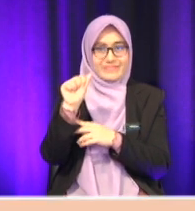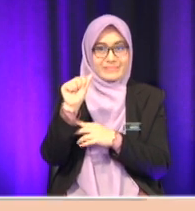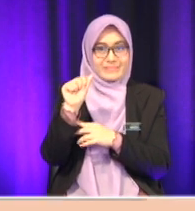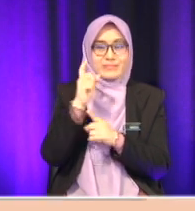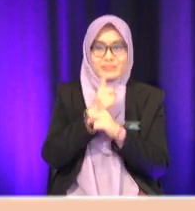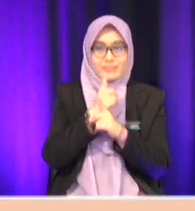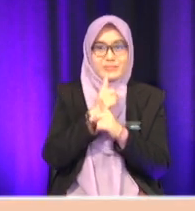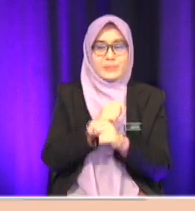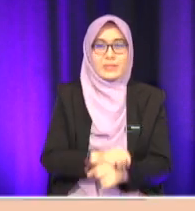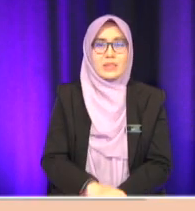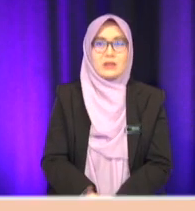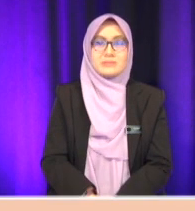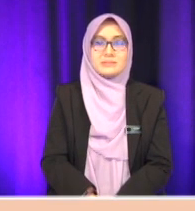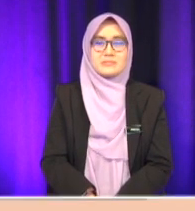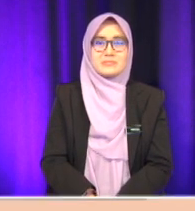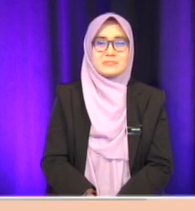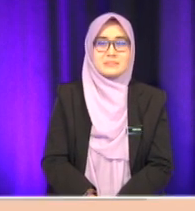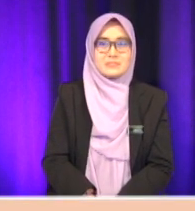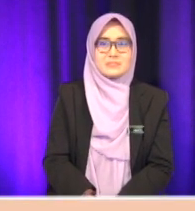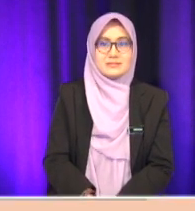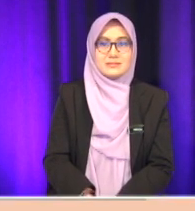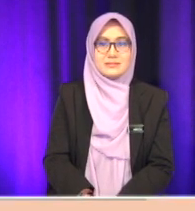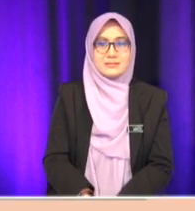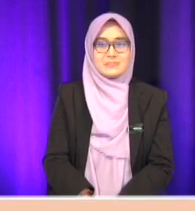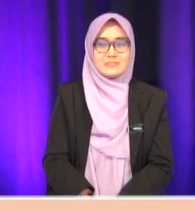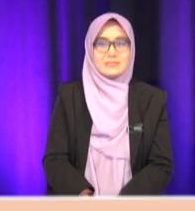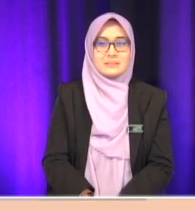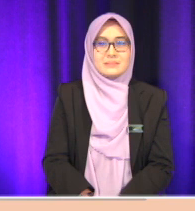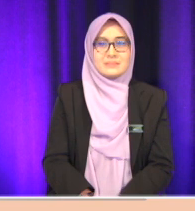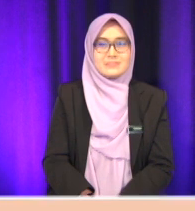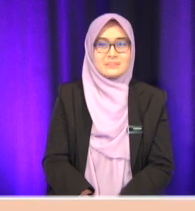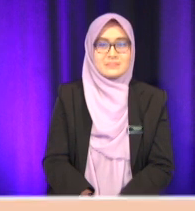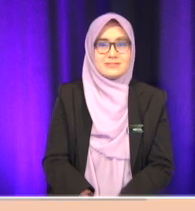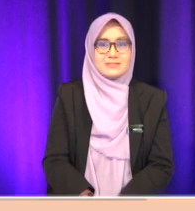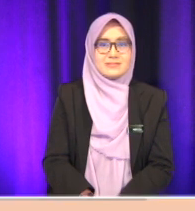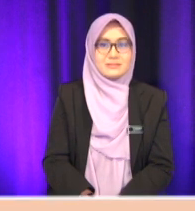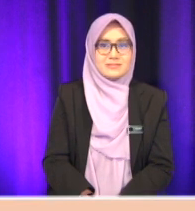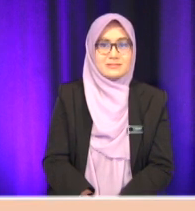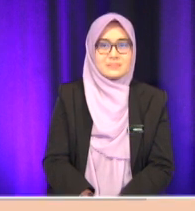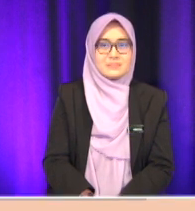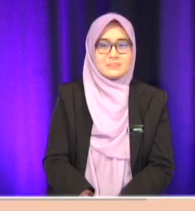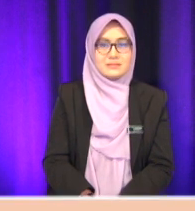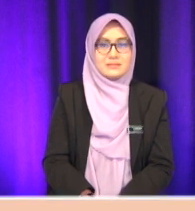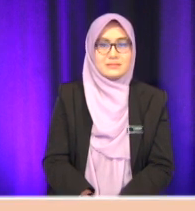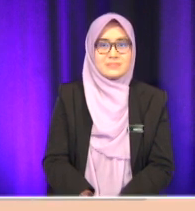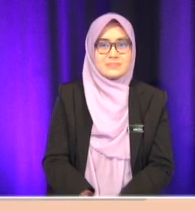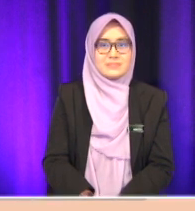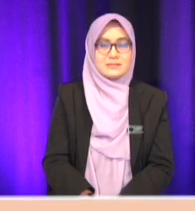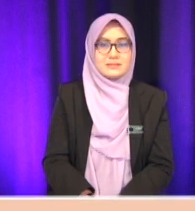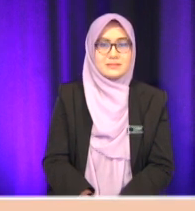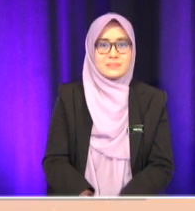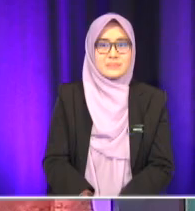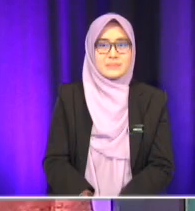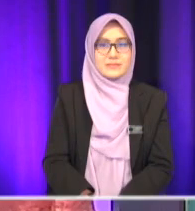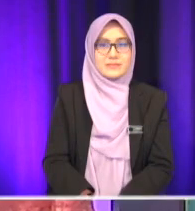No, right? A cure. Is it a cure for many health problems? A prevention for many